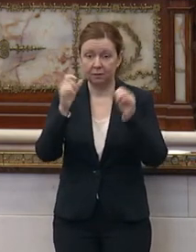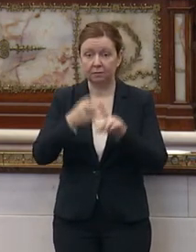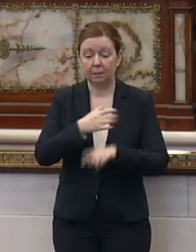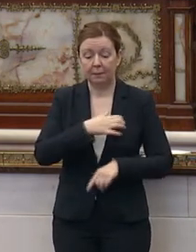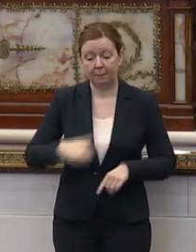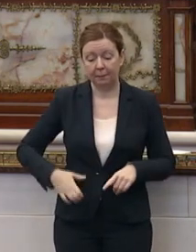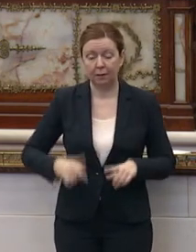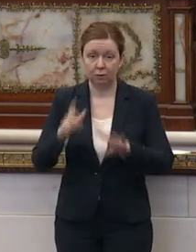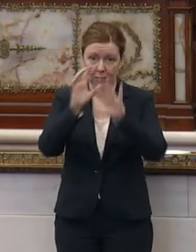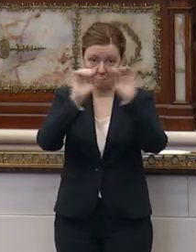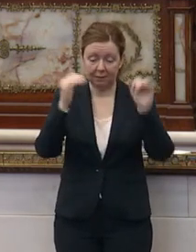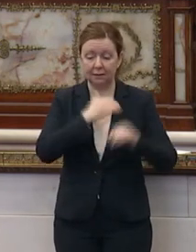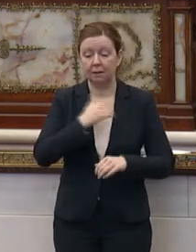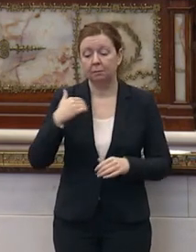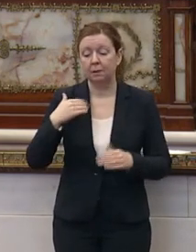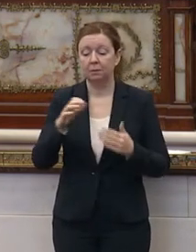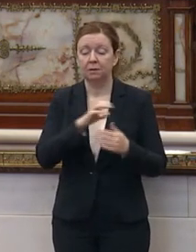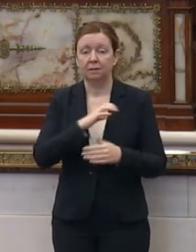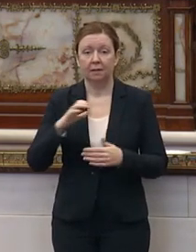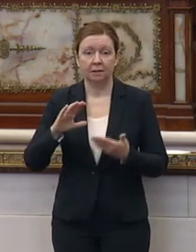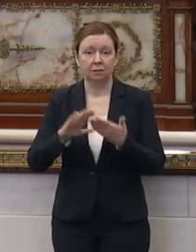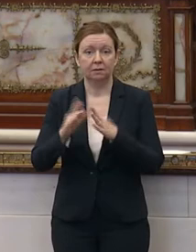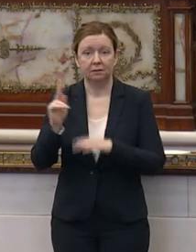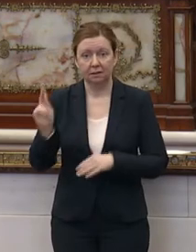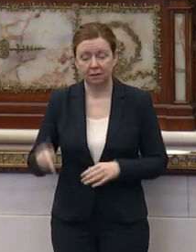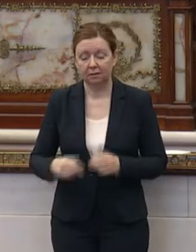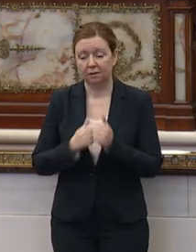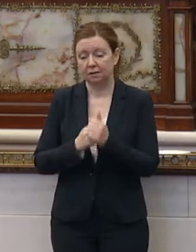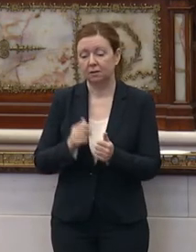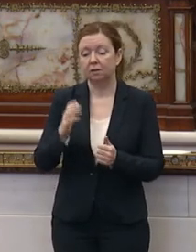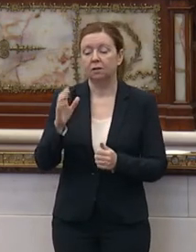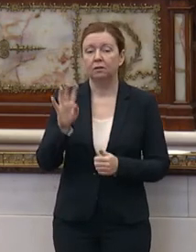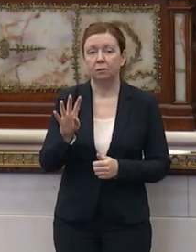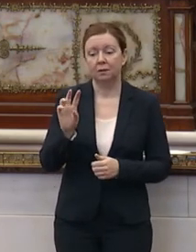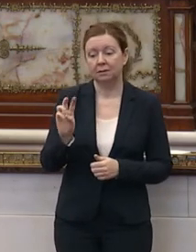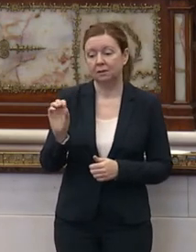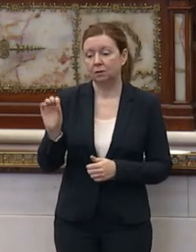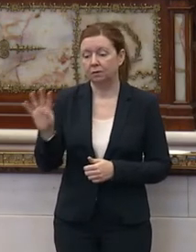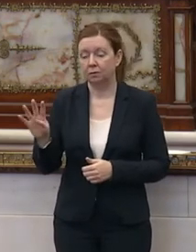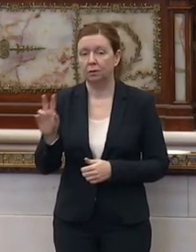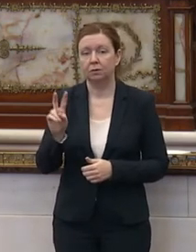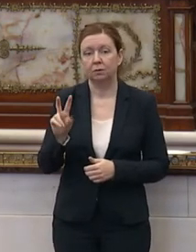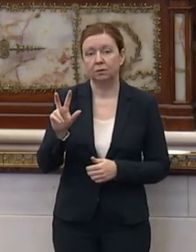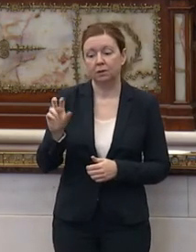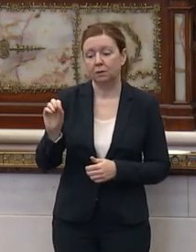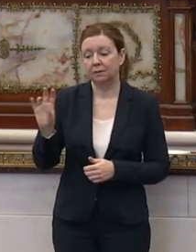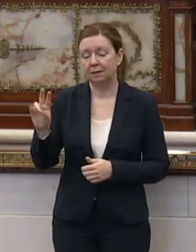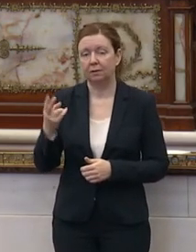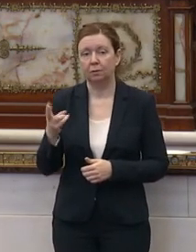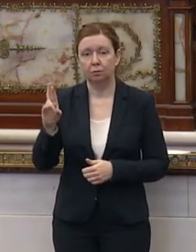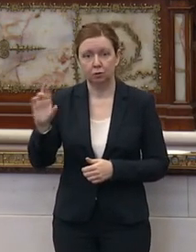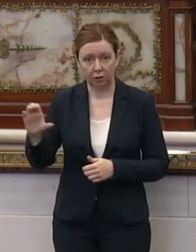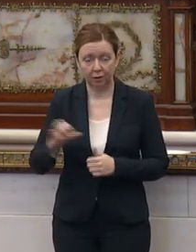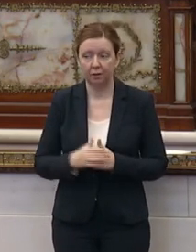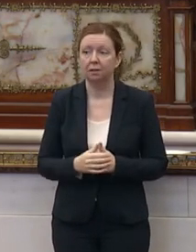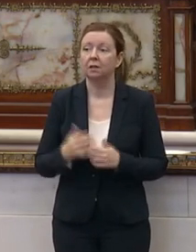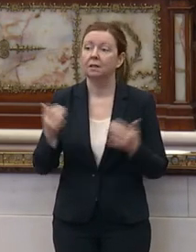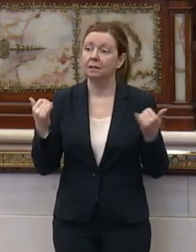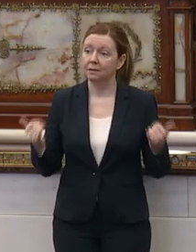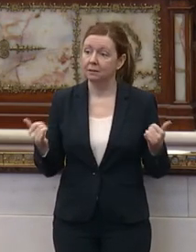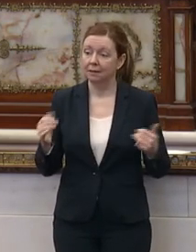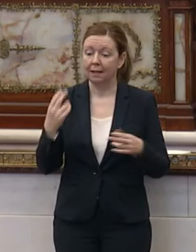to the president and members of the Council of the City of Philadelphia, pursuant to sections 4604 and 2307 of the Home Rule Charter, I am